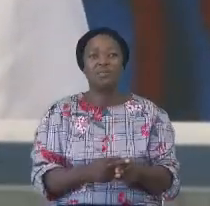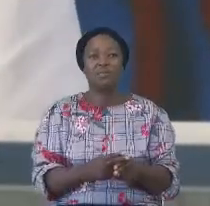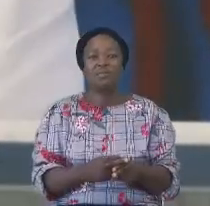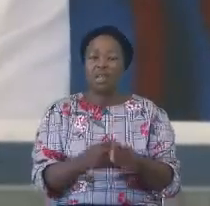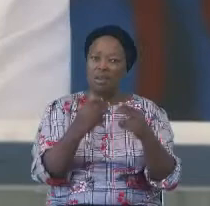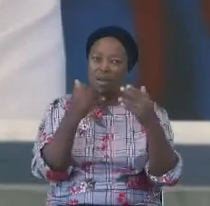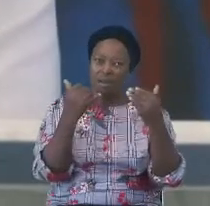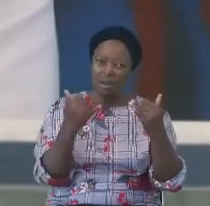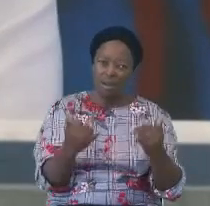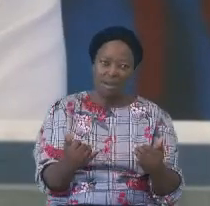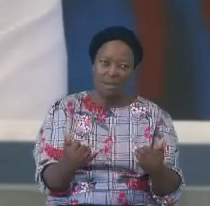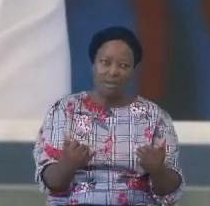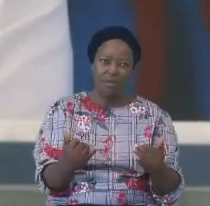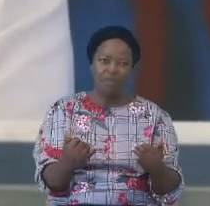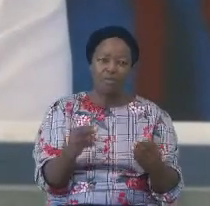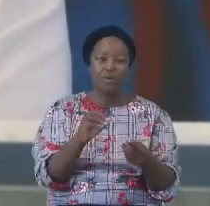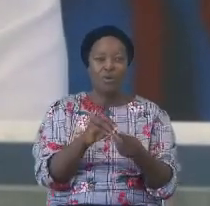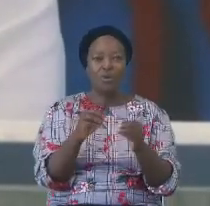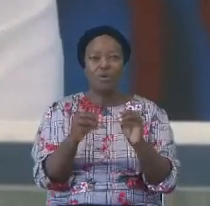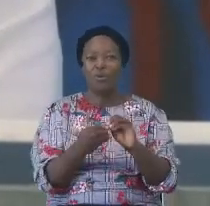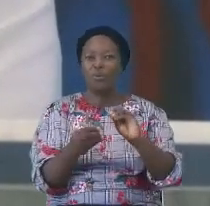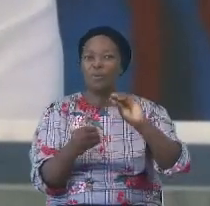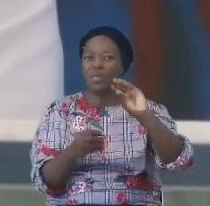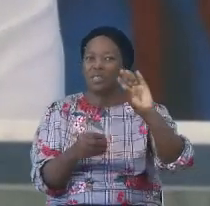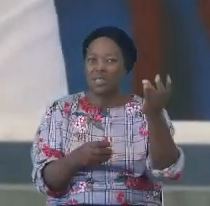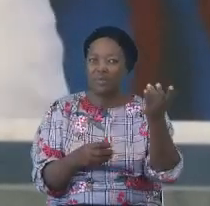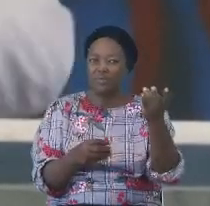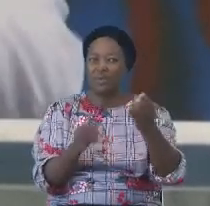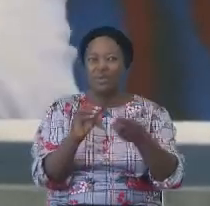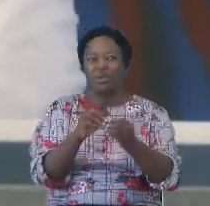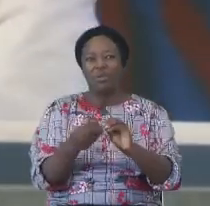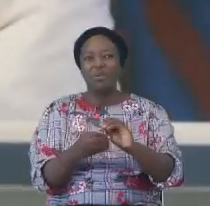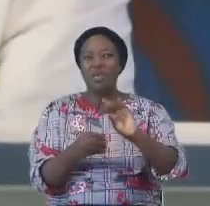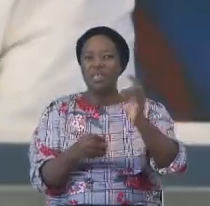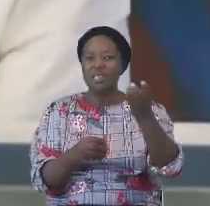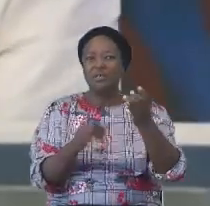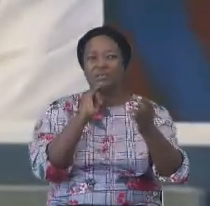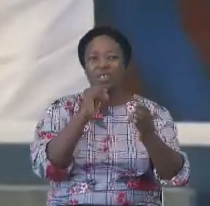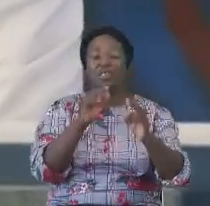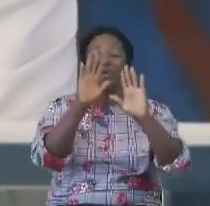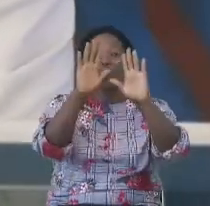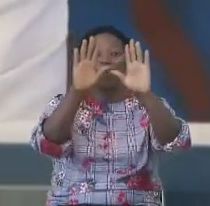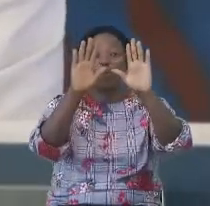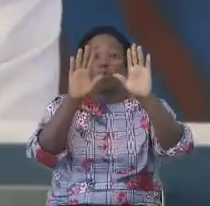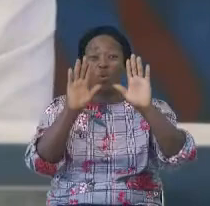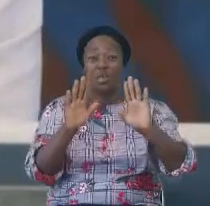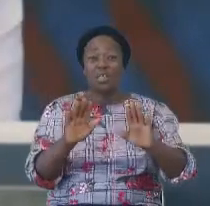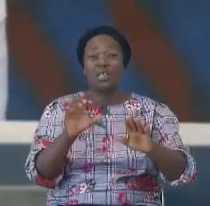into bondage anymore in Jesus' name. Now,